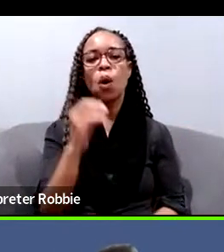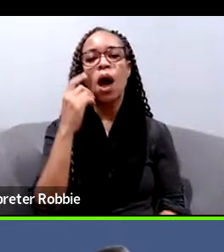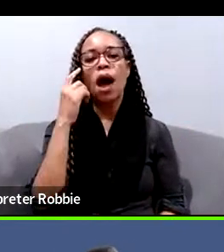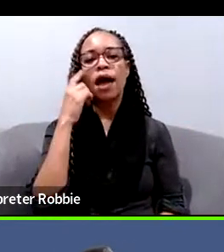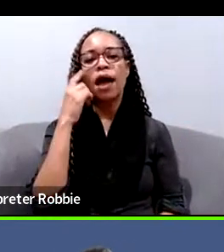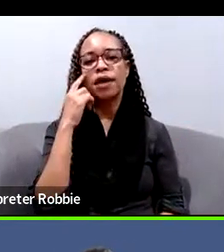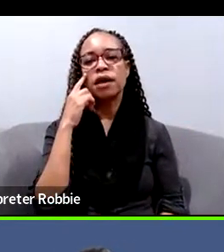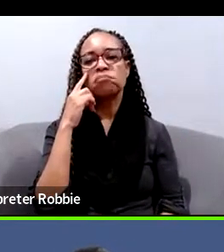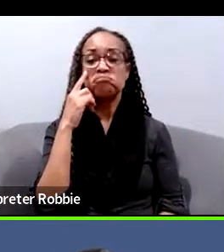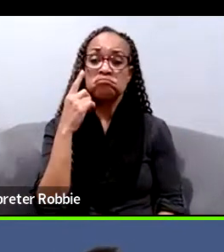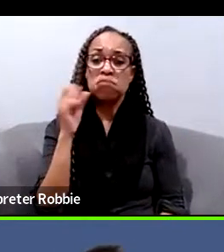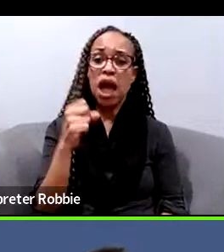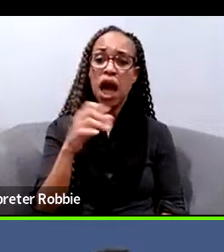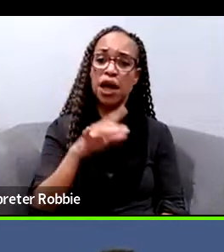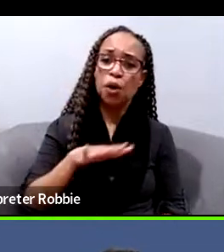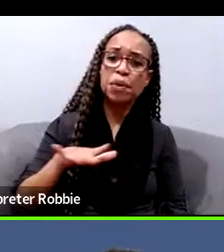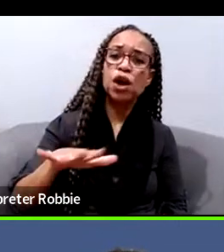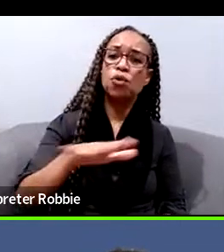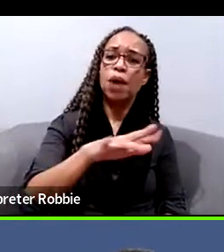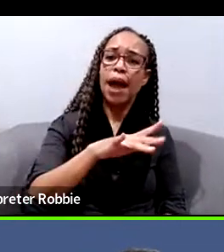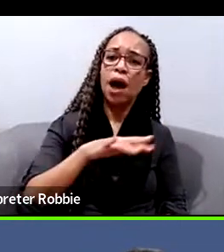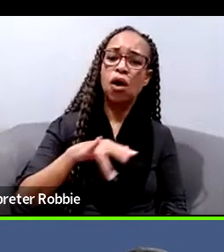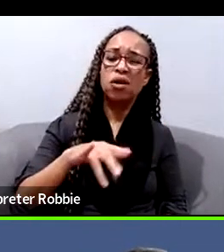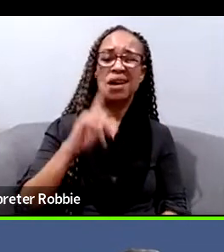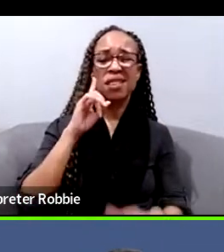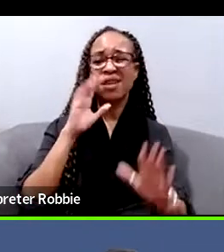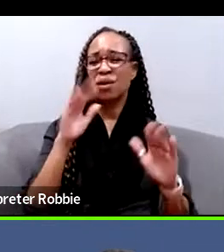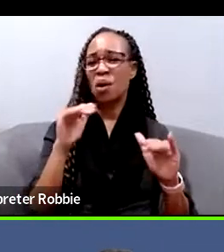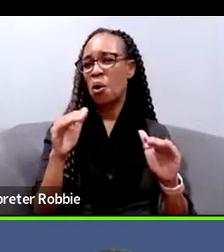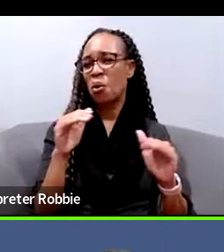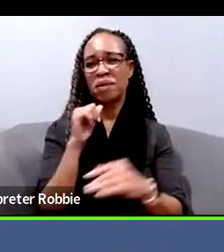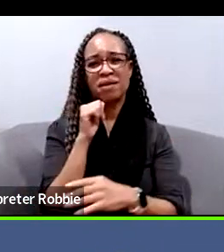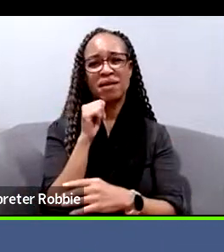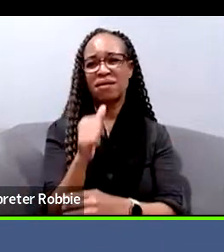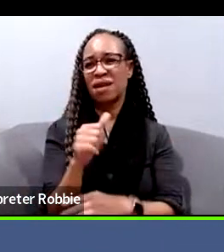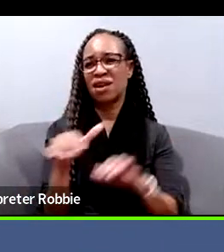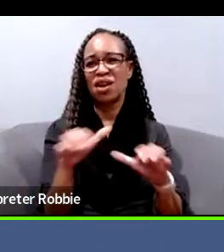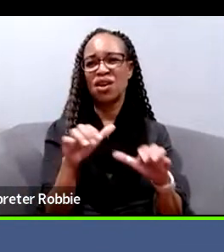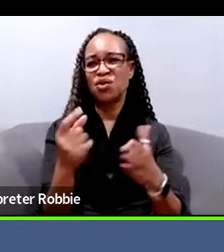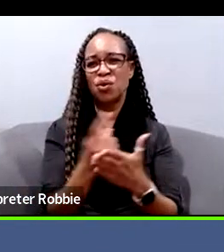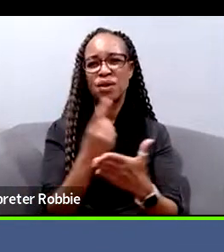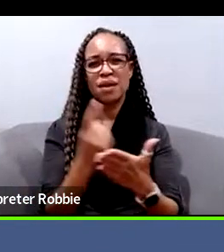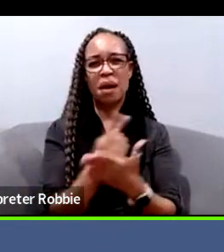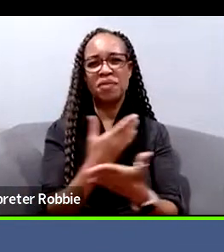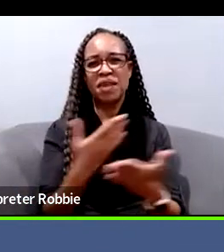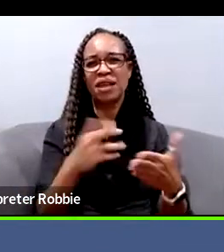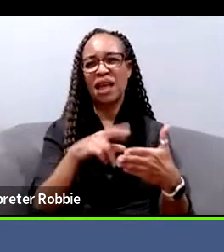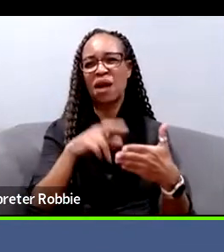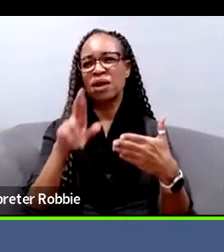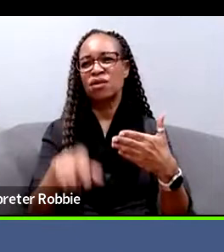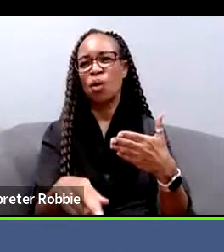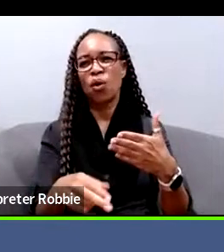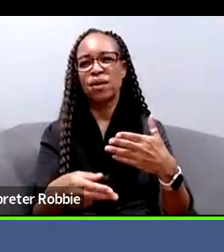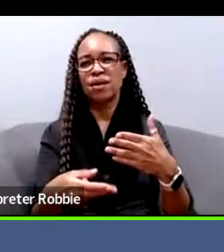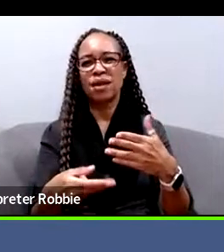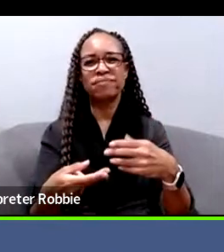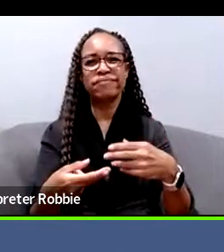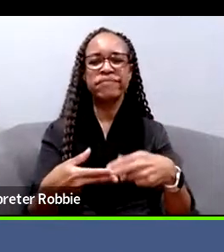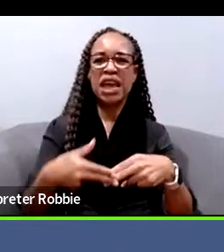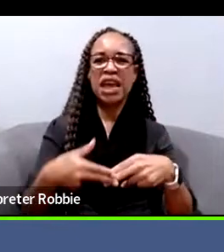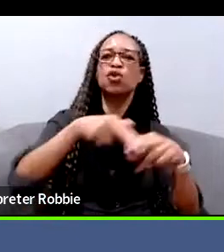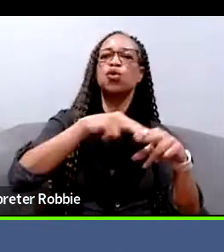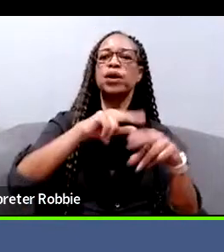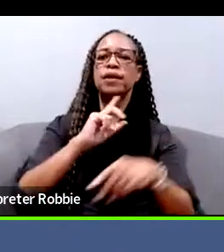going to be around, and let's hope that it doesn't do something that results in increased severity for whatever reason. But that